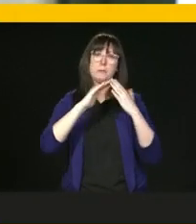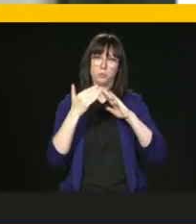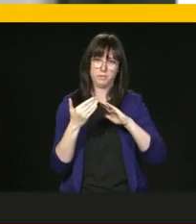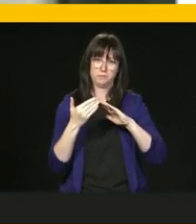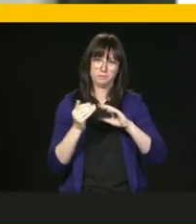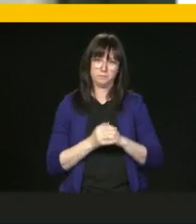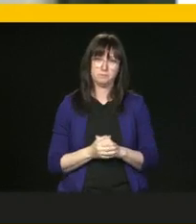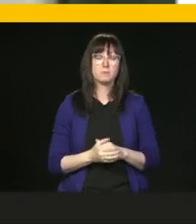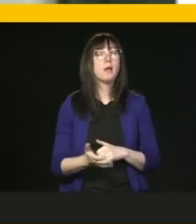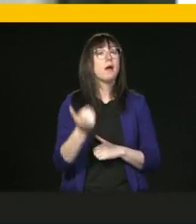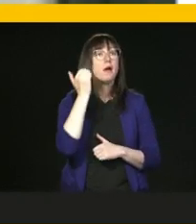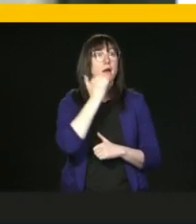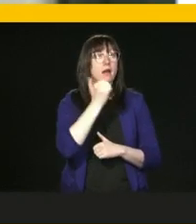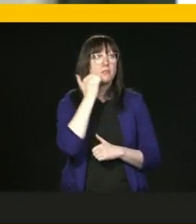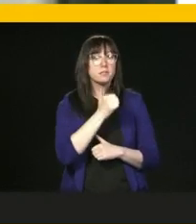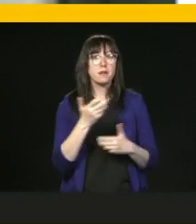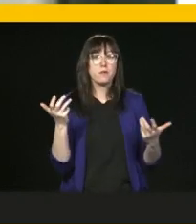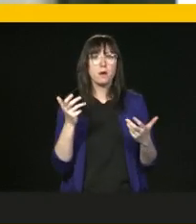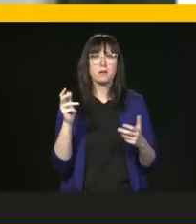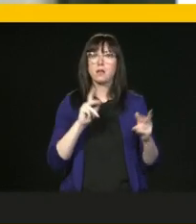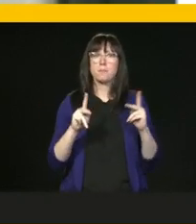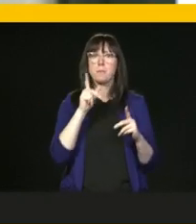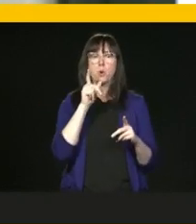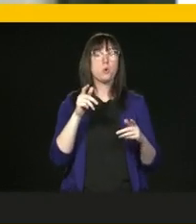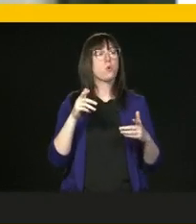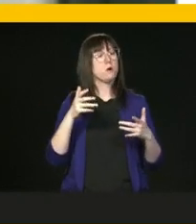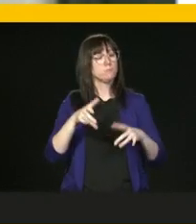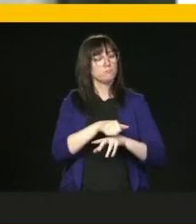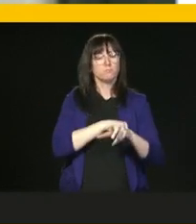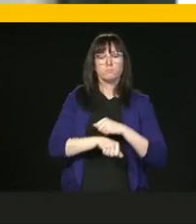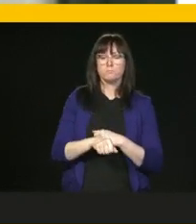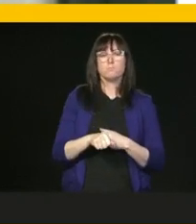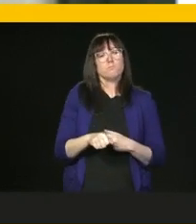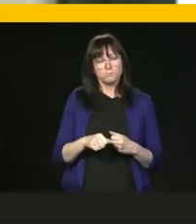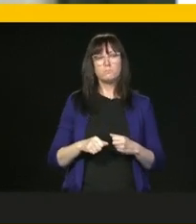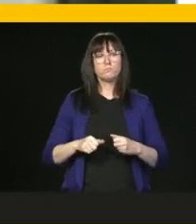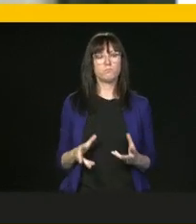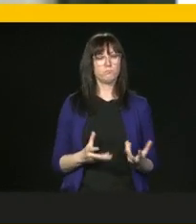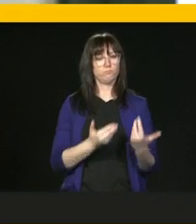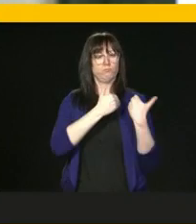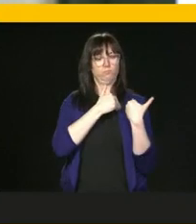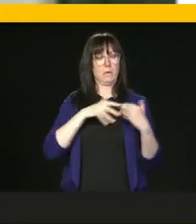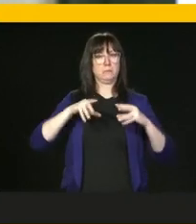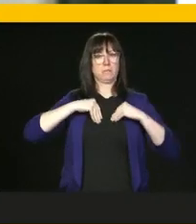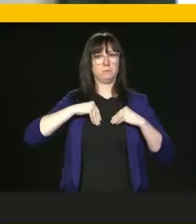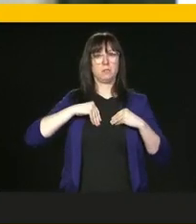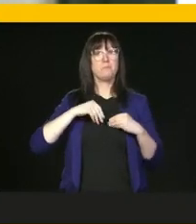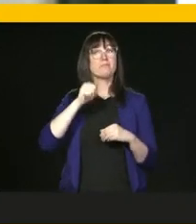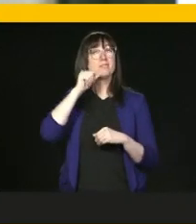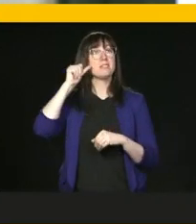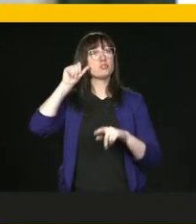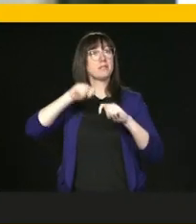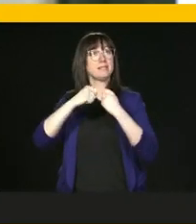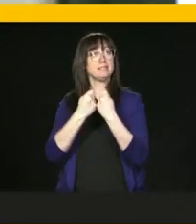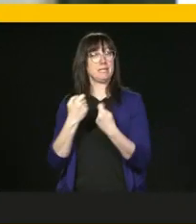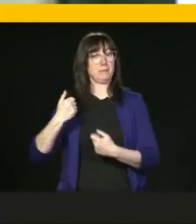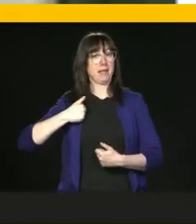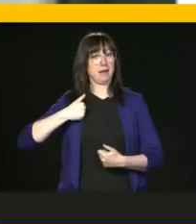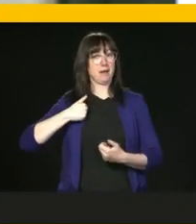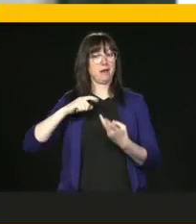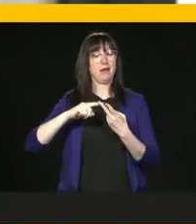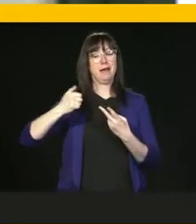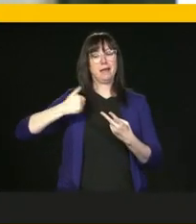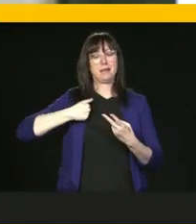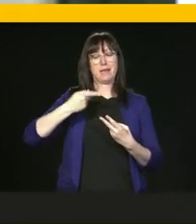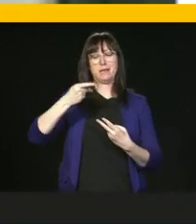Every day, there are more and more people who step up and heed this call. Just yesterday, Team Canada and the Canadian Paralympic